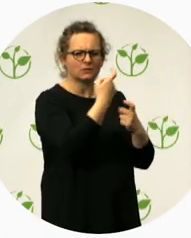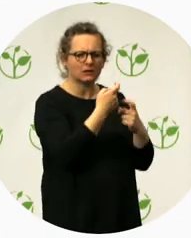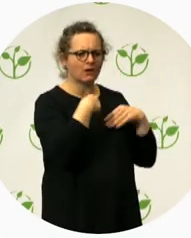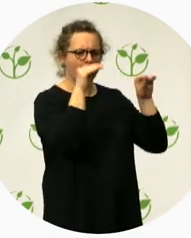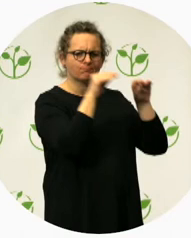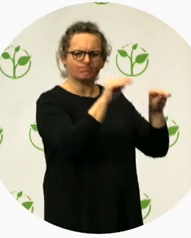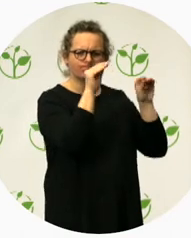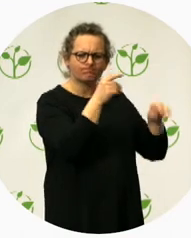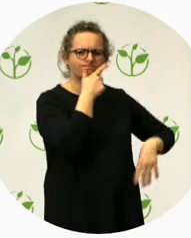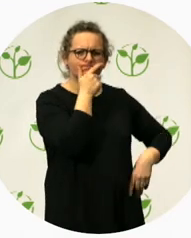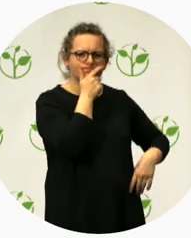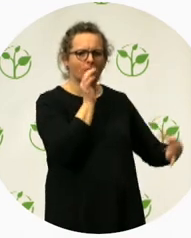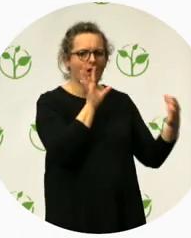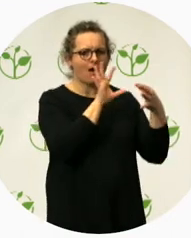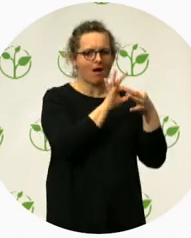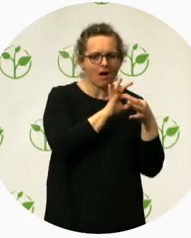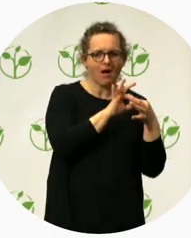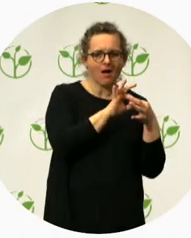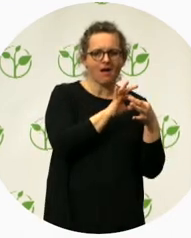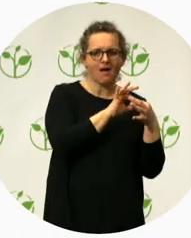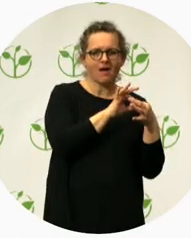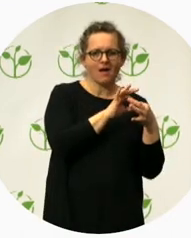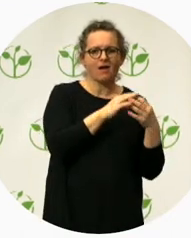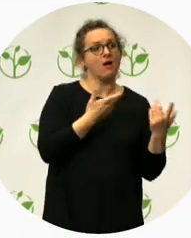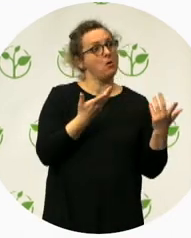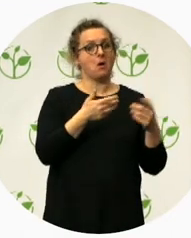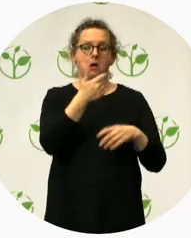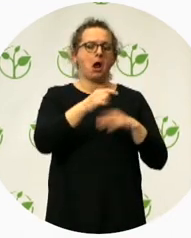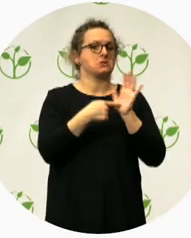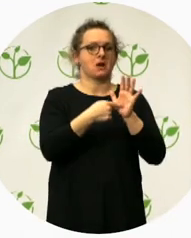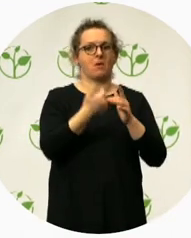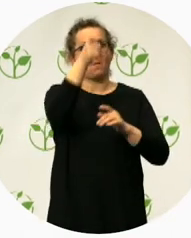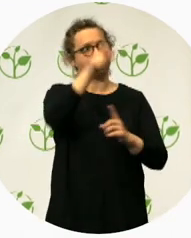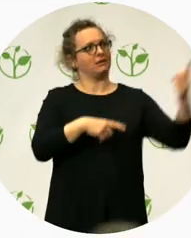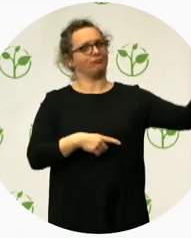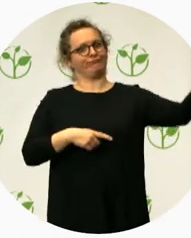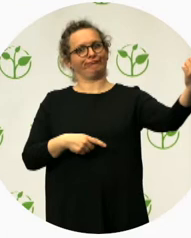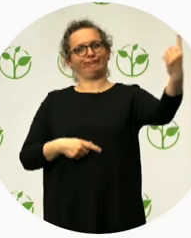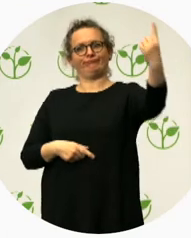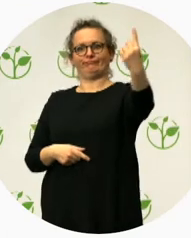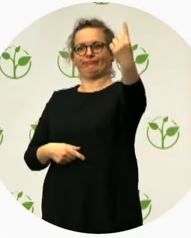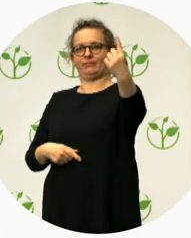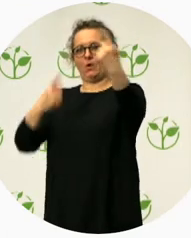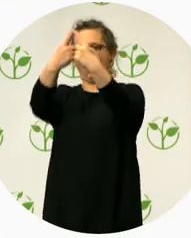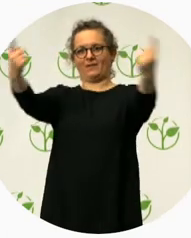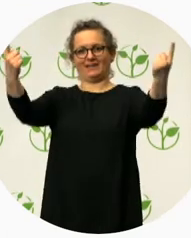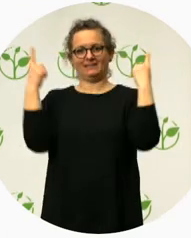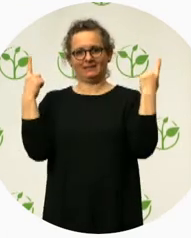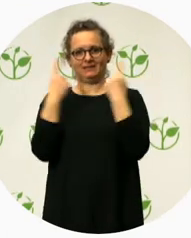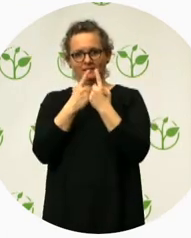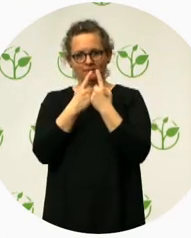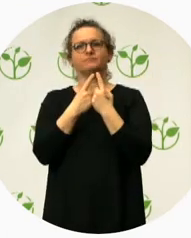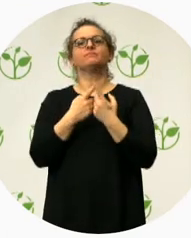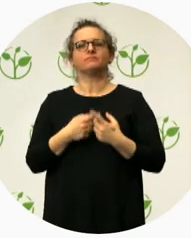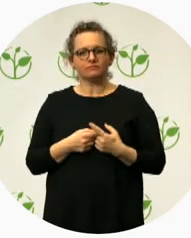idea that it was actually a robot that was actually answering the questions. And through machine learning, Jill got better and better.